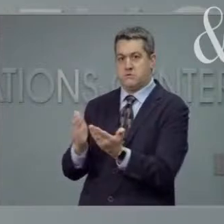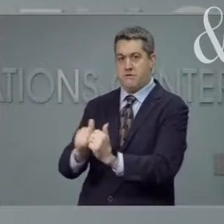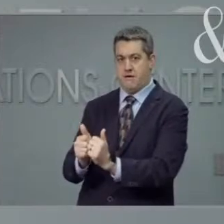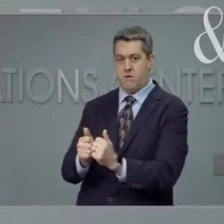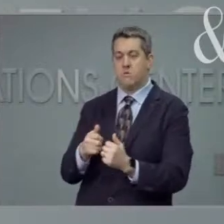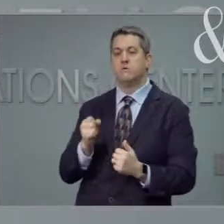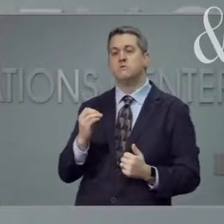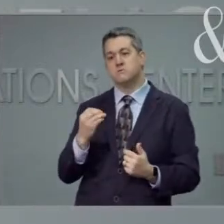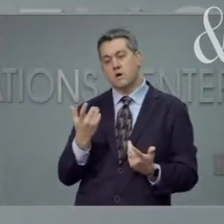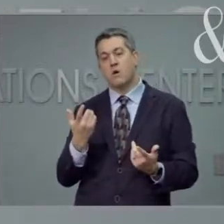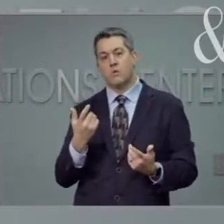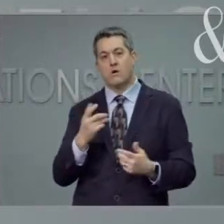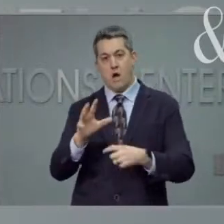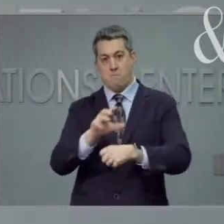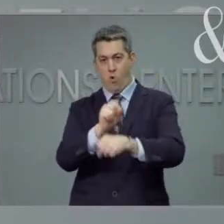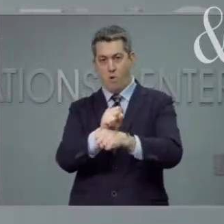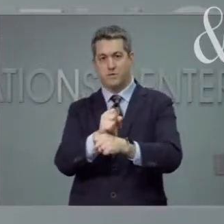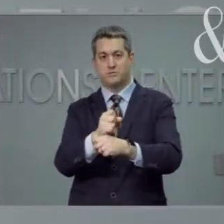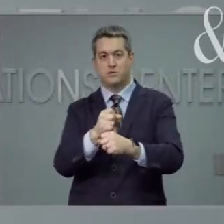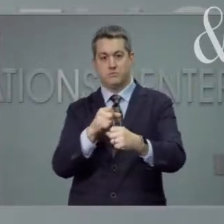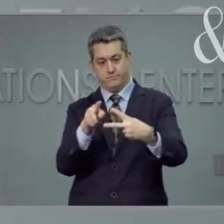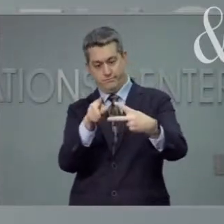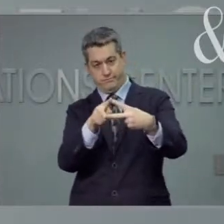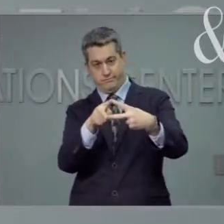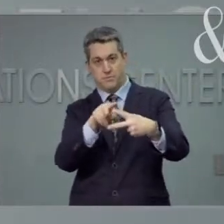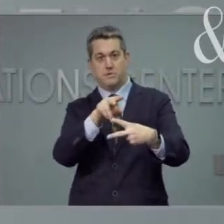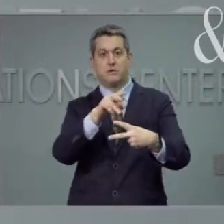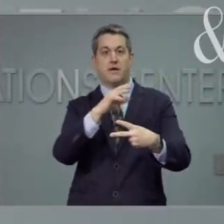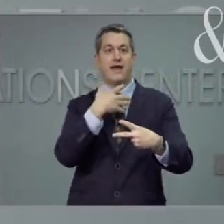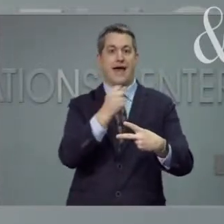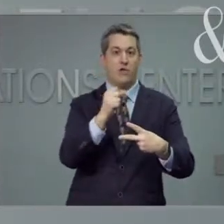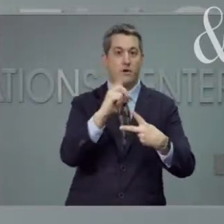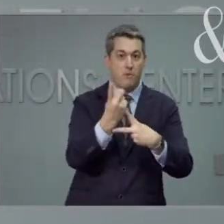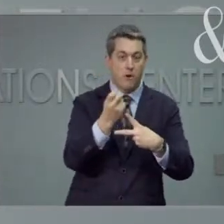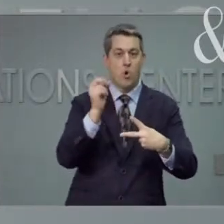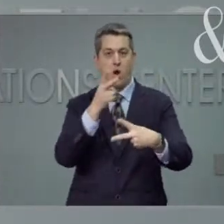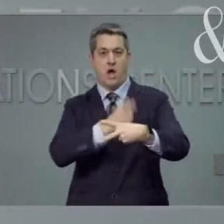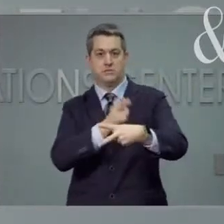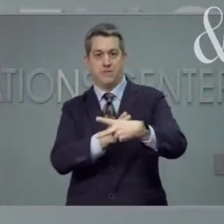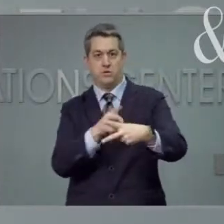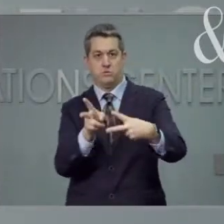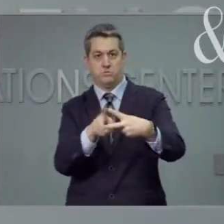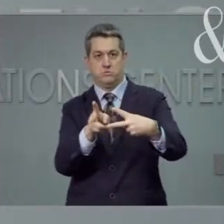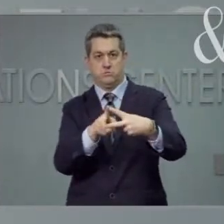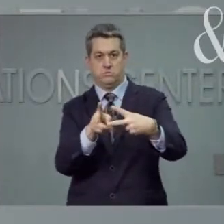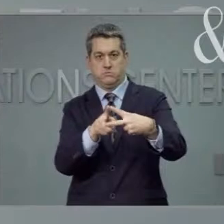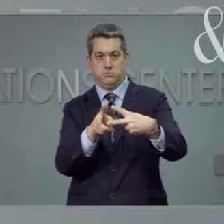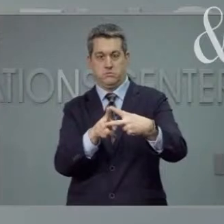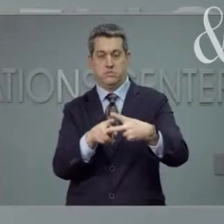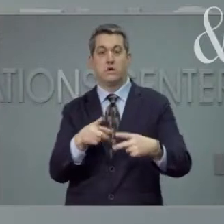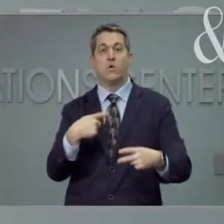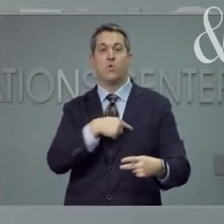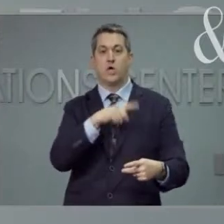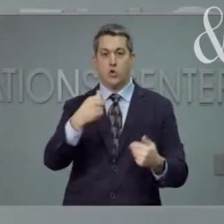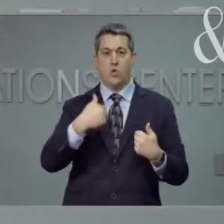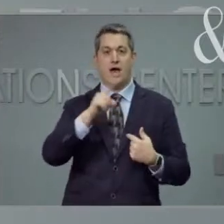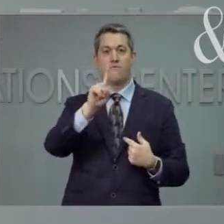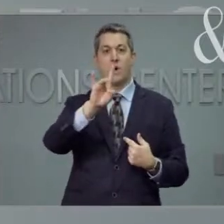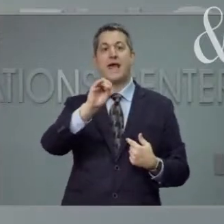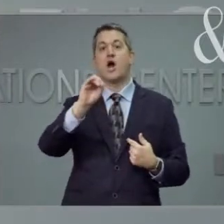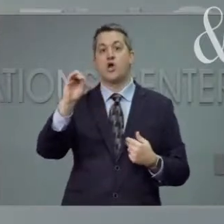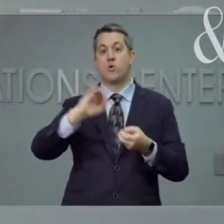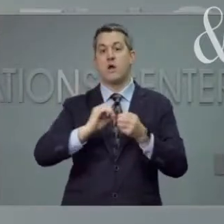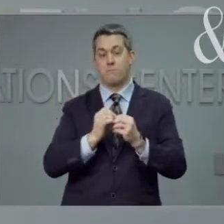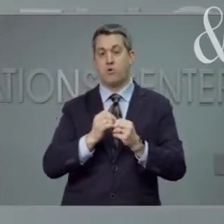be facilitated through the local health departments and hospitals themselves. We do have an 1-800 number to help